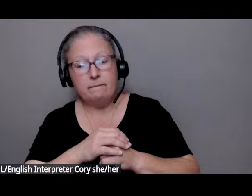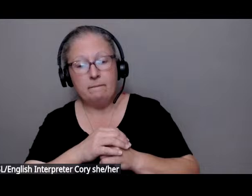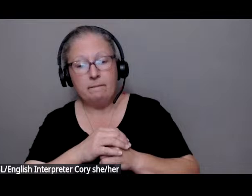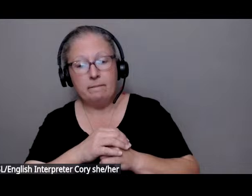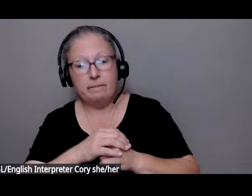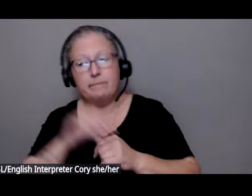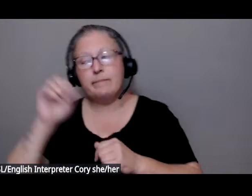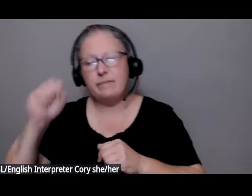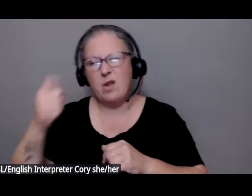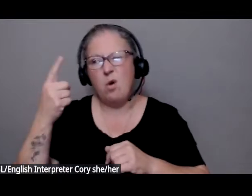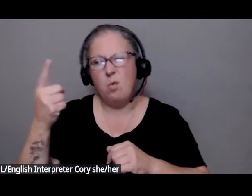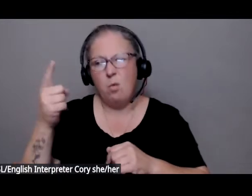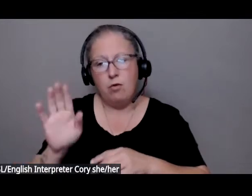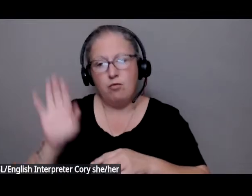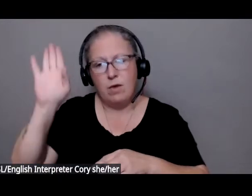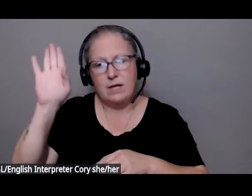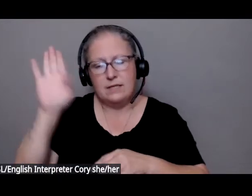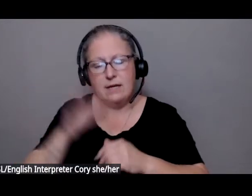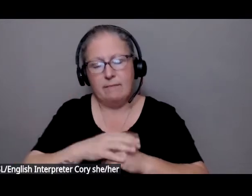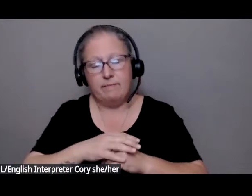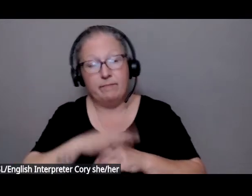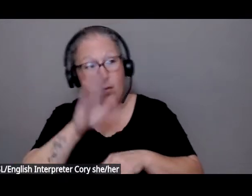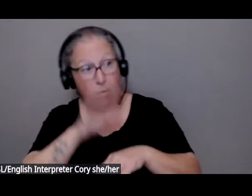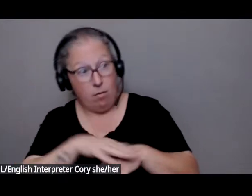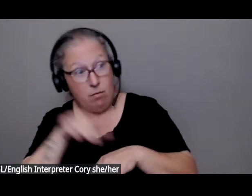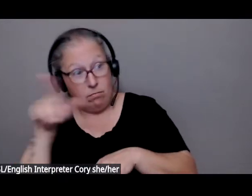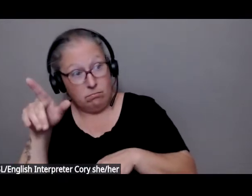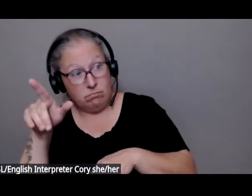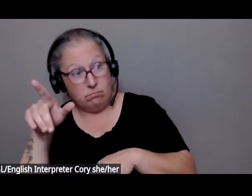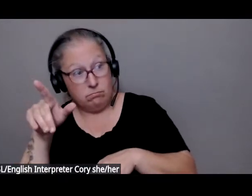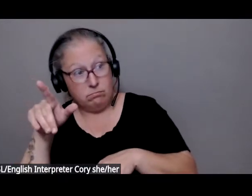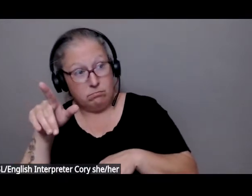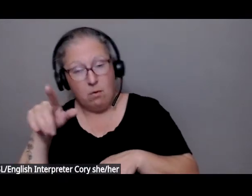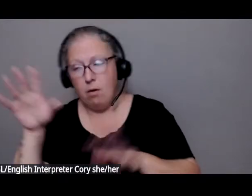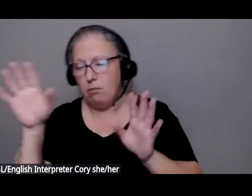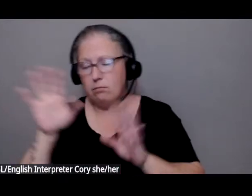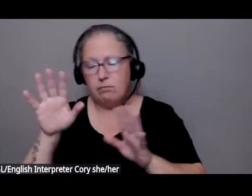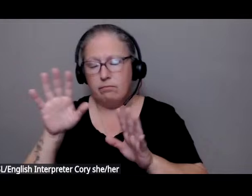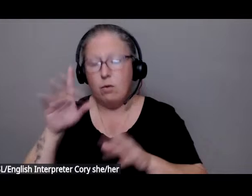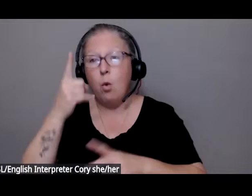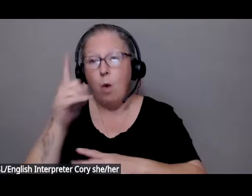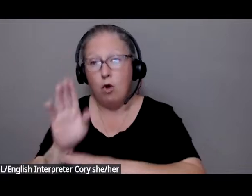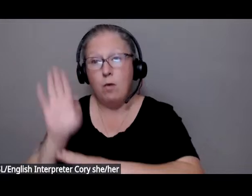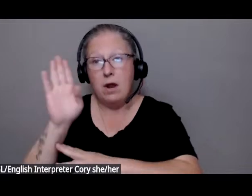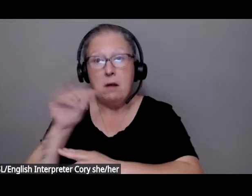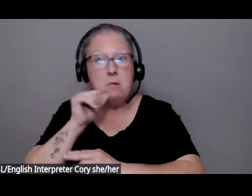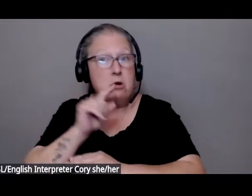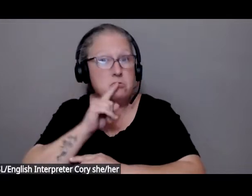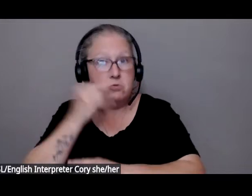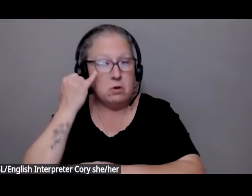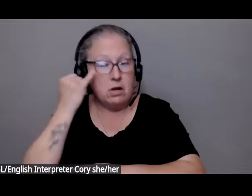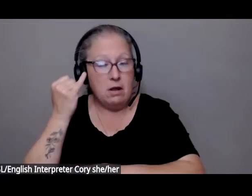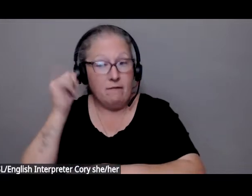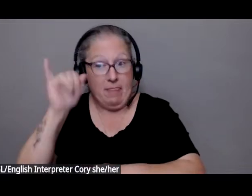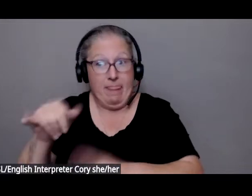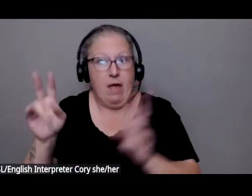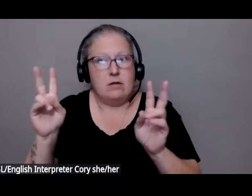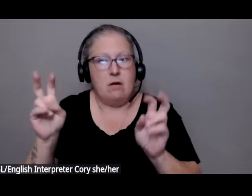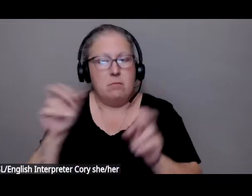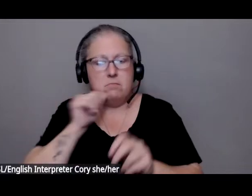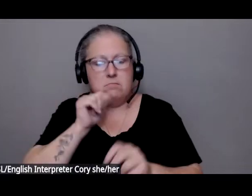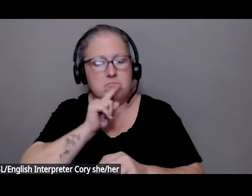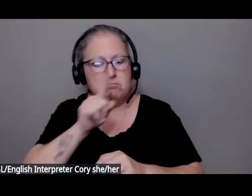Yes, I have one raised hand. On the Oh, I'm sorry. I have one raised hand. I don't know if it's on this topic though.